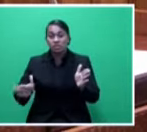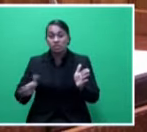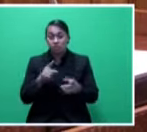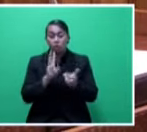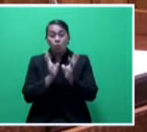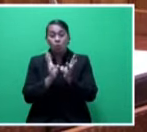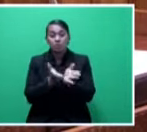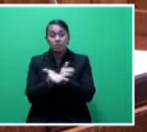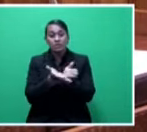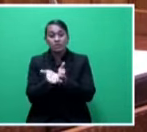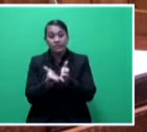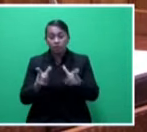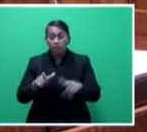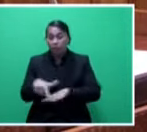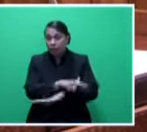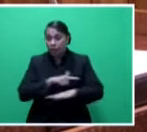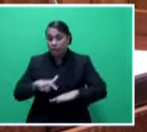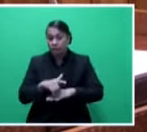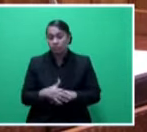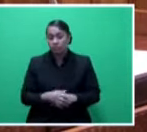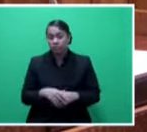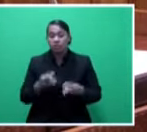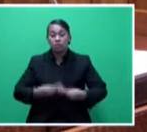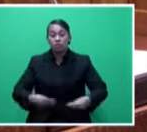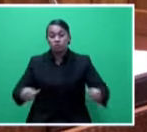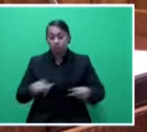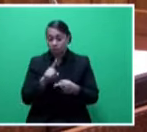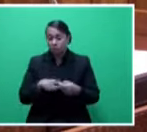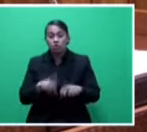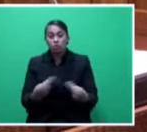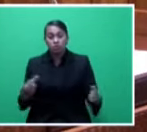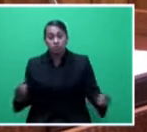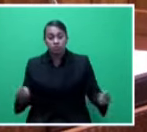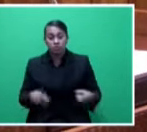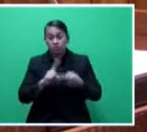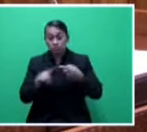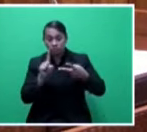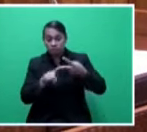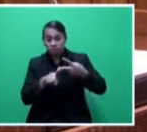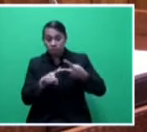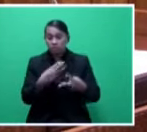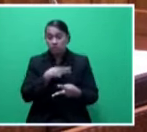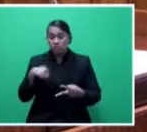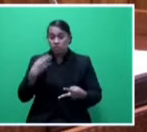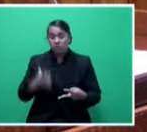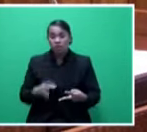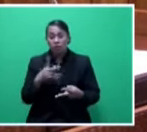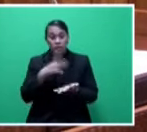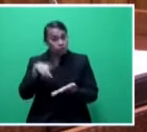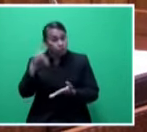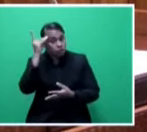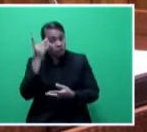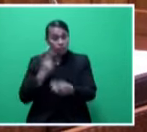Services, Lands and Mineral Resources. 2. Minister for Education, Heritage